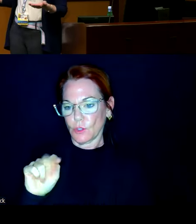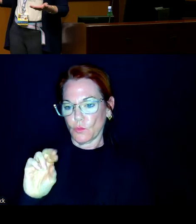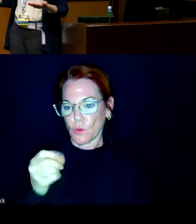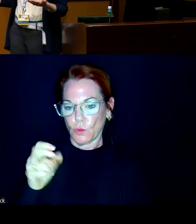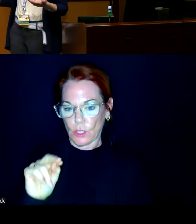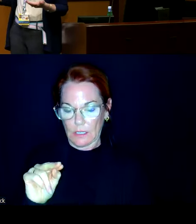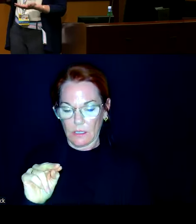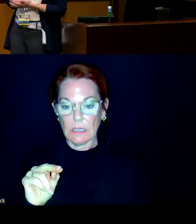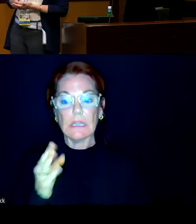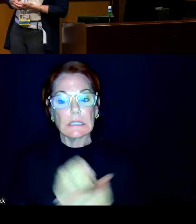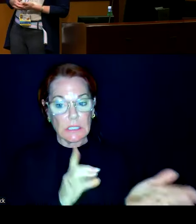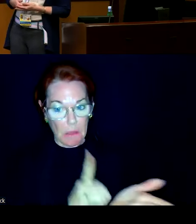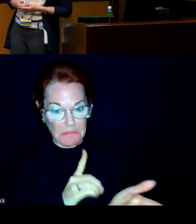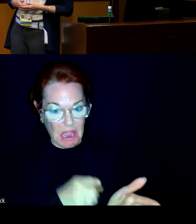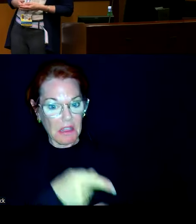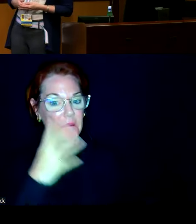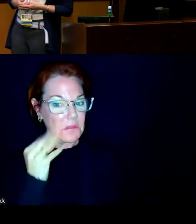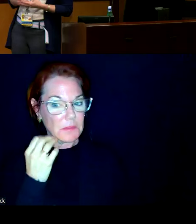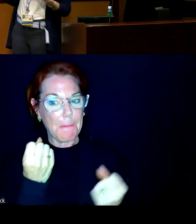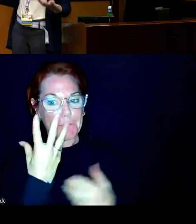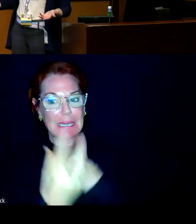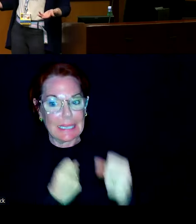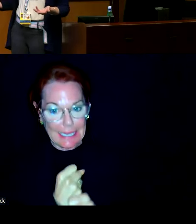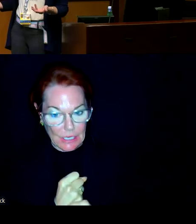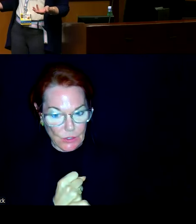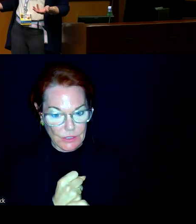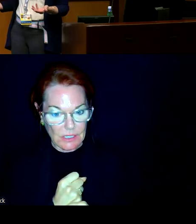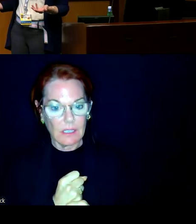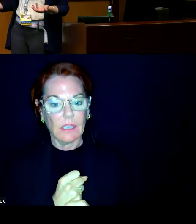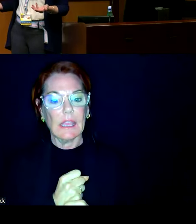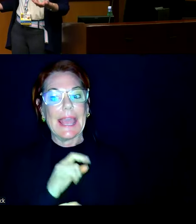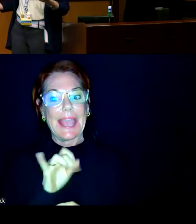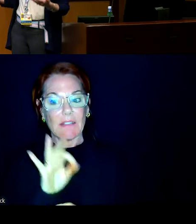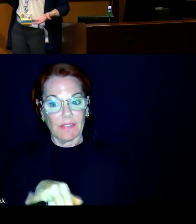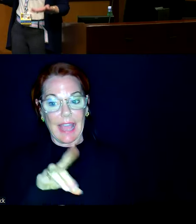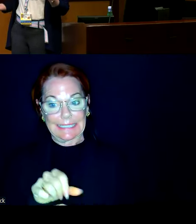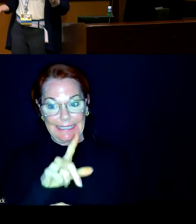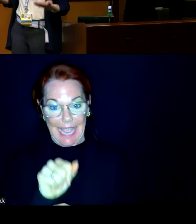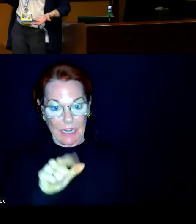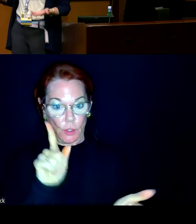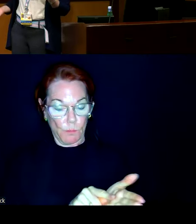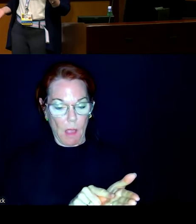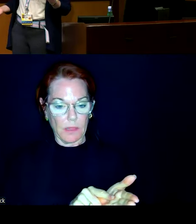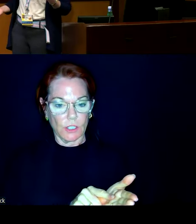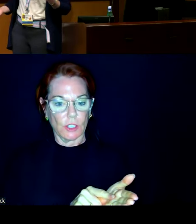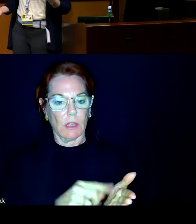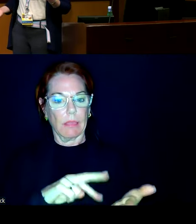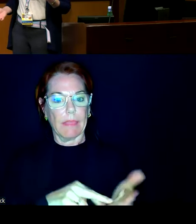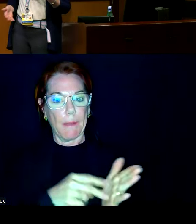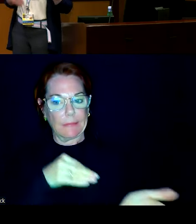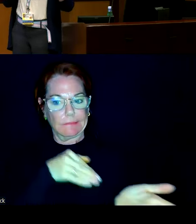and years of data. And now if you publish that data, you put a target on your back. And so we're in this really sticky place